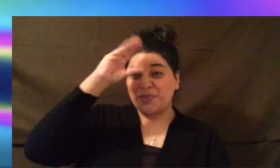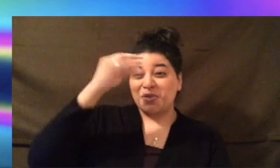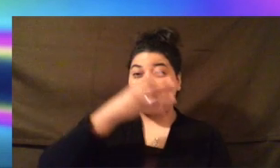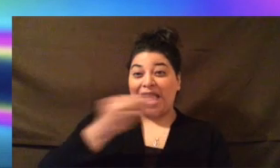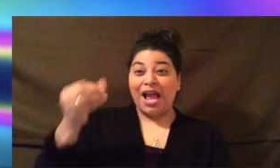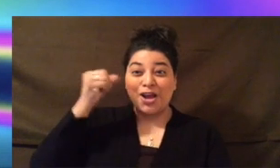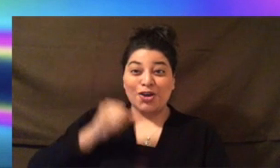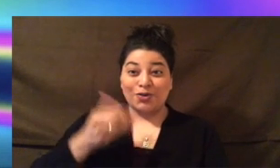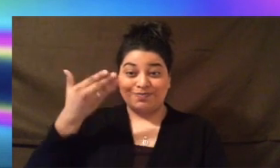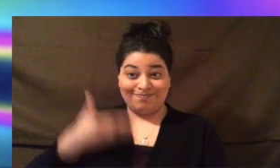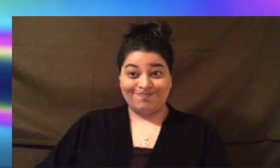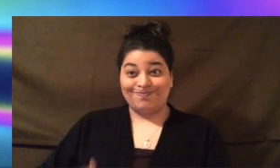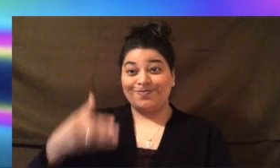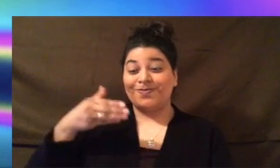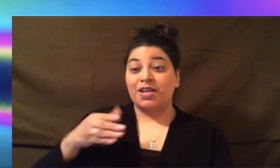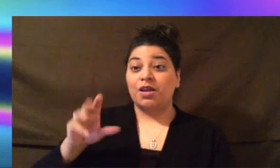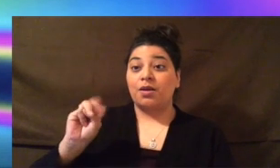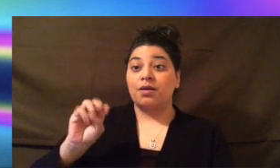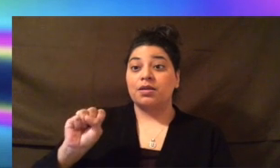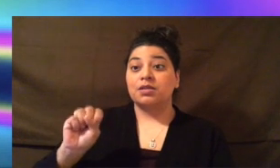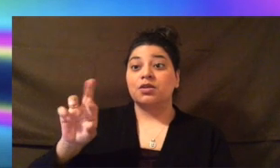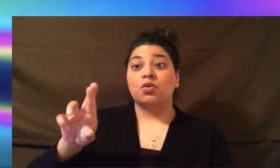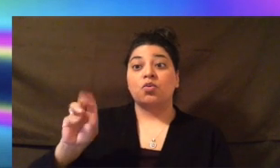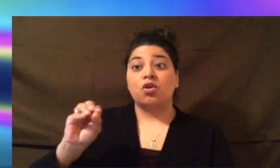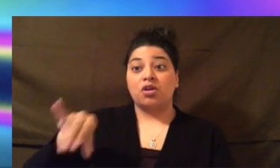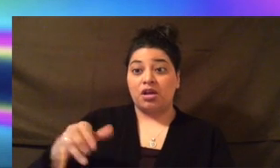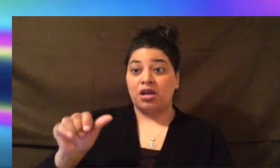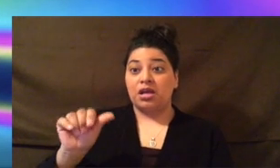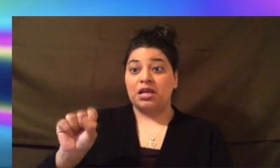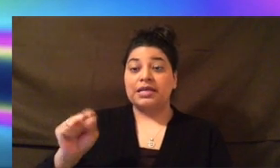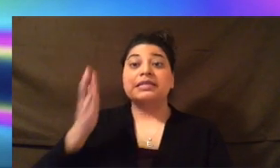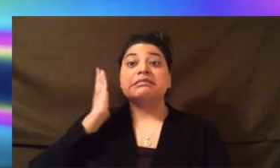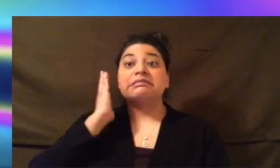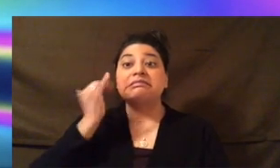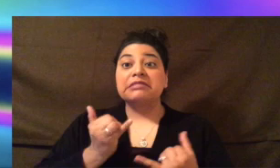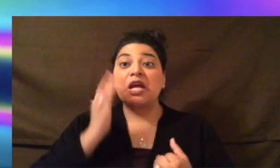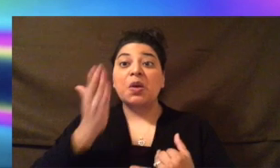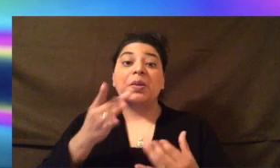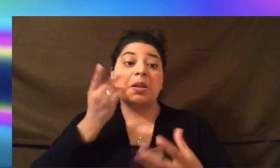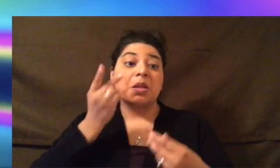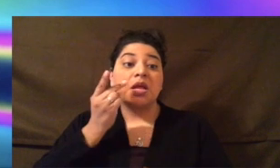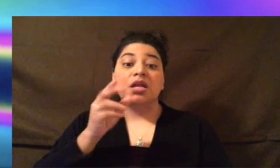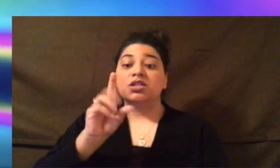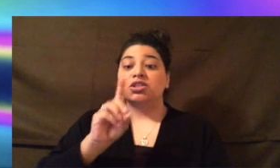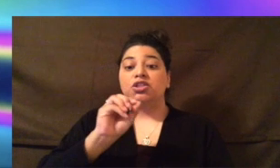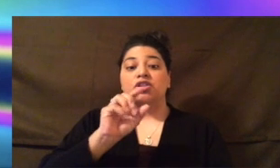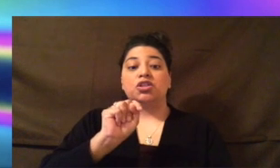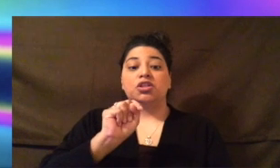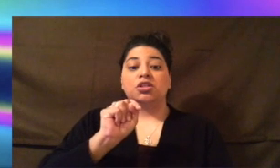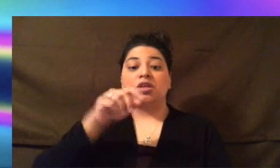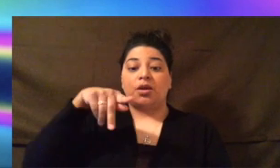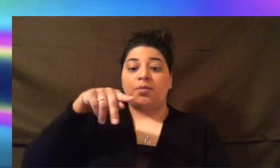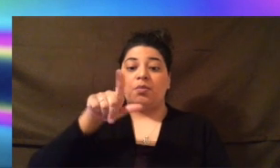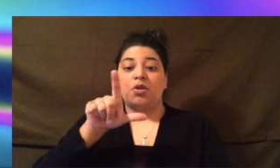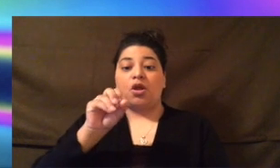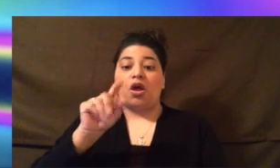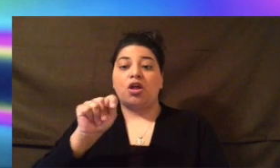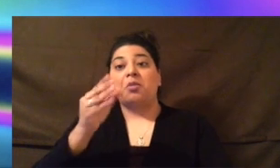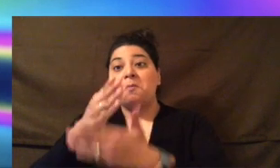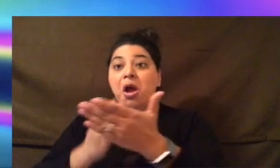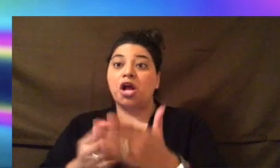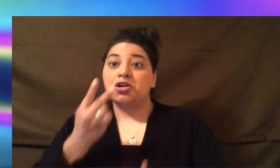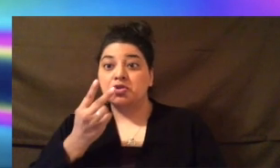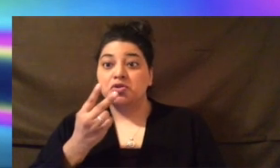Hi boys and girls, welcome back to another video with Ms. Rojas. Today we are going to be taking a look at dot plots. This is dot